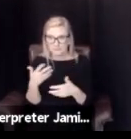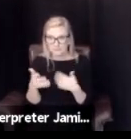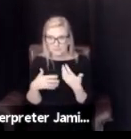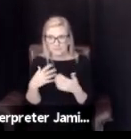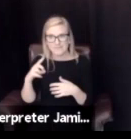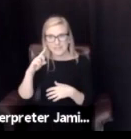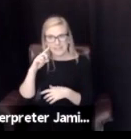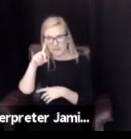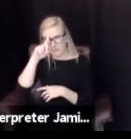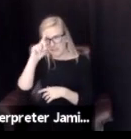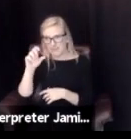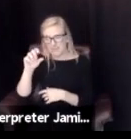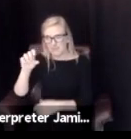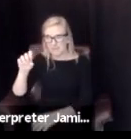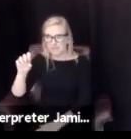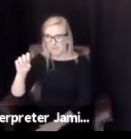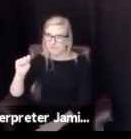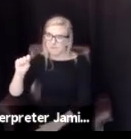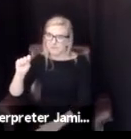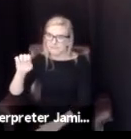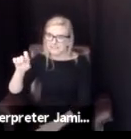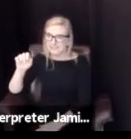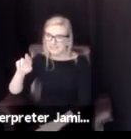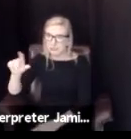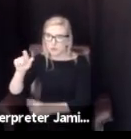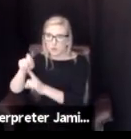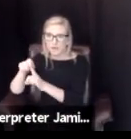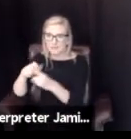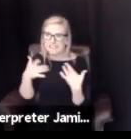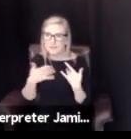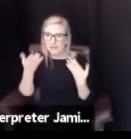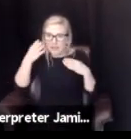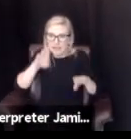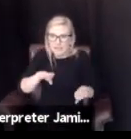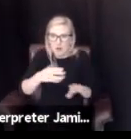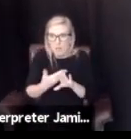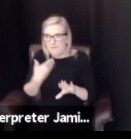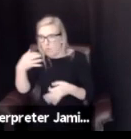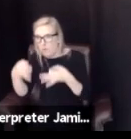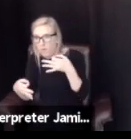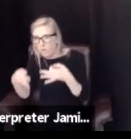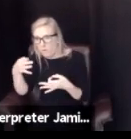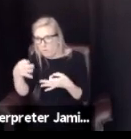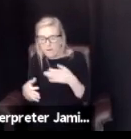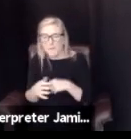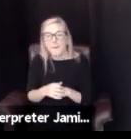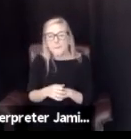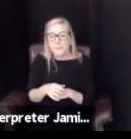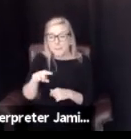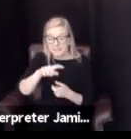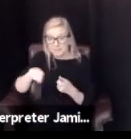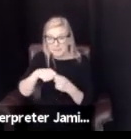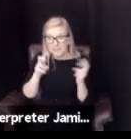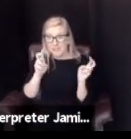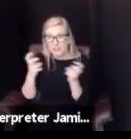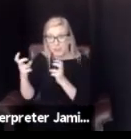because of sexual harassment. So it is likely they're going to settle out of court. This particular issue for me, I would believe, or